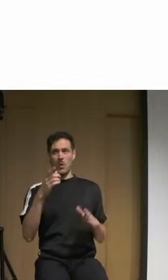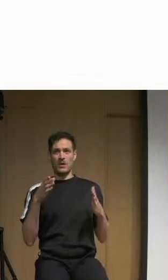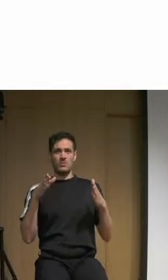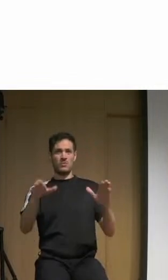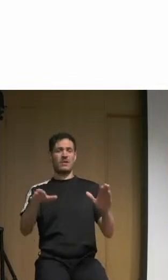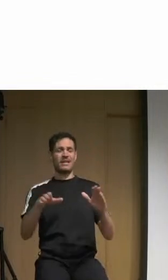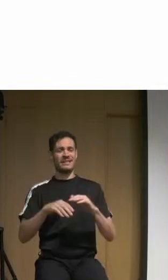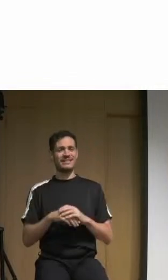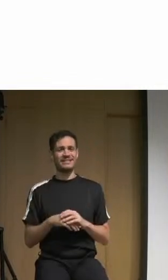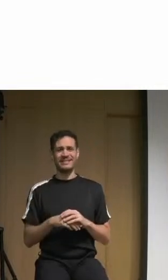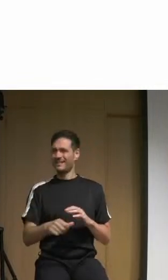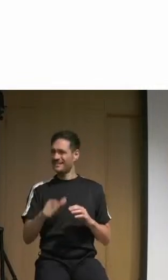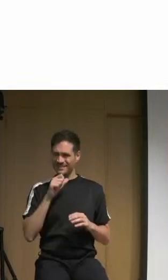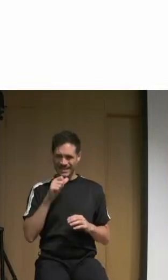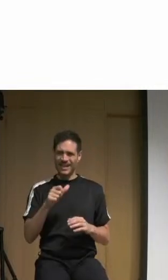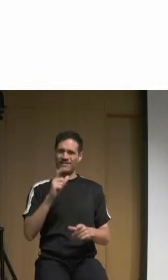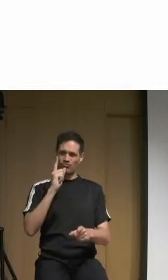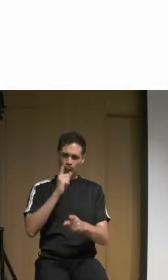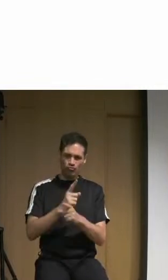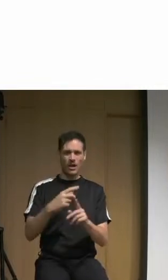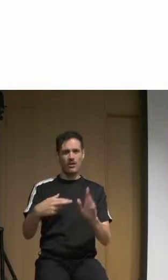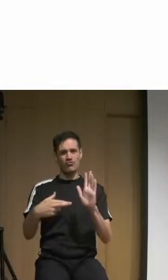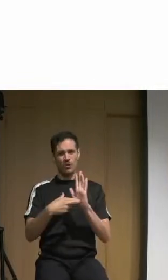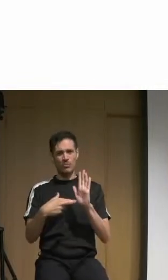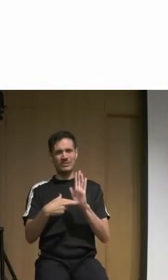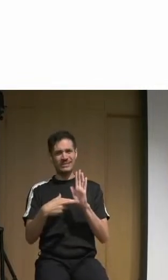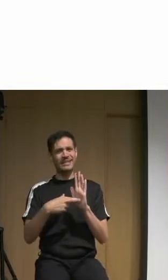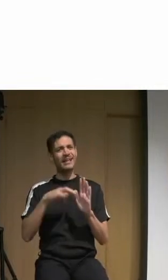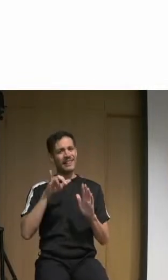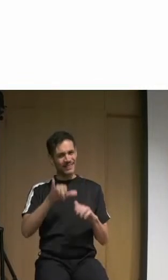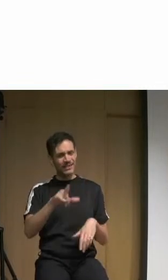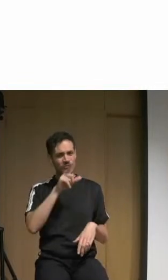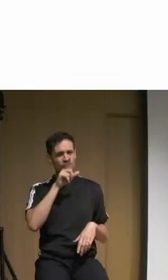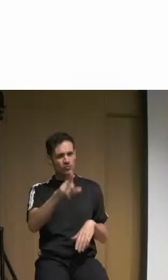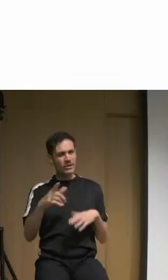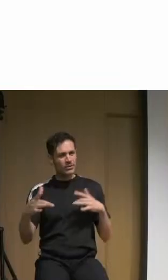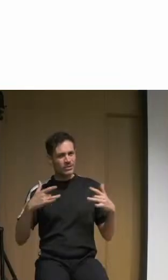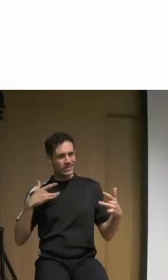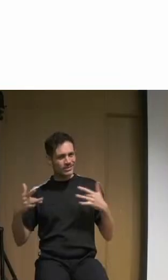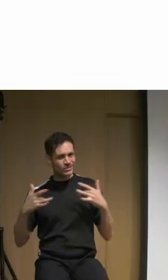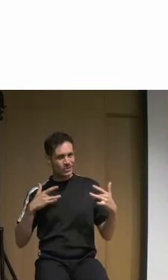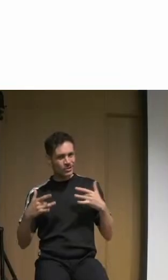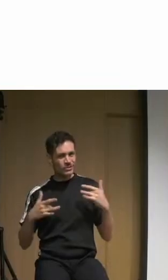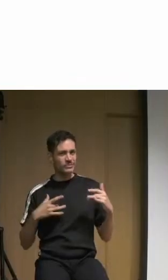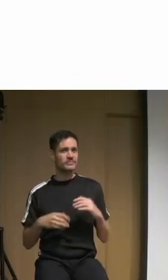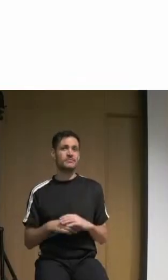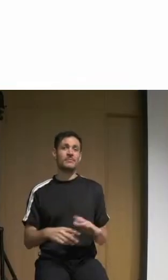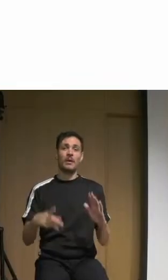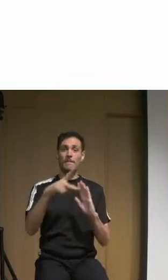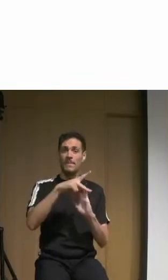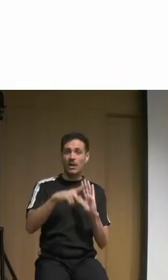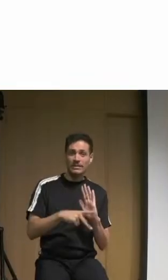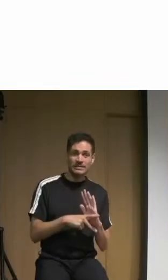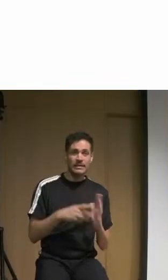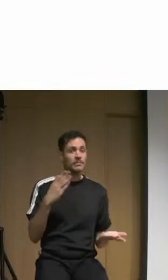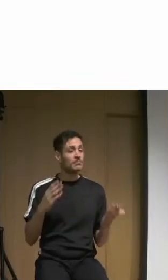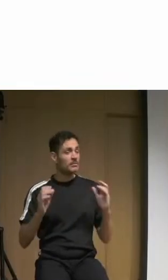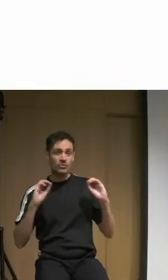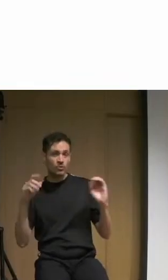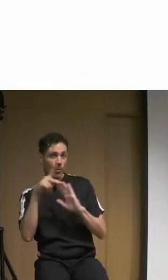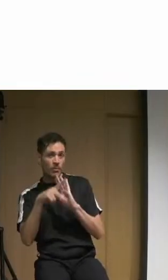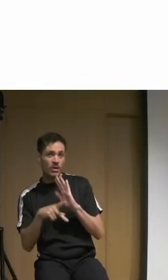whole accurate representation is a real concern. Policy or no policy, we are relying upon a